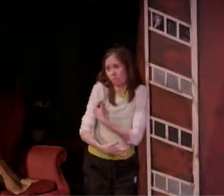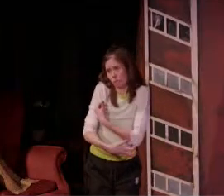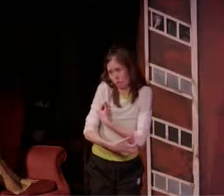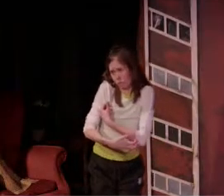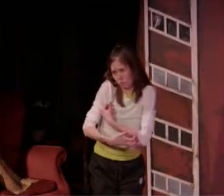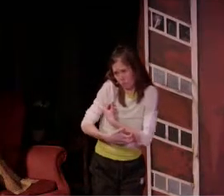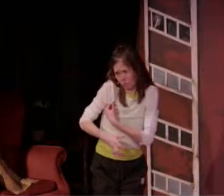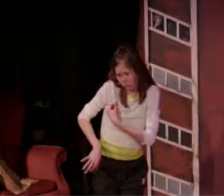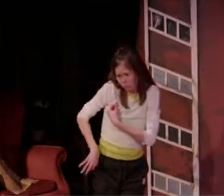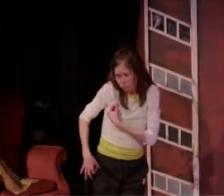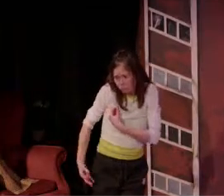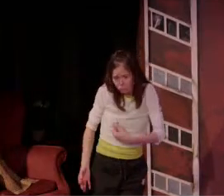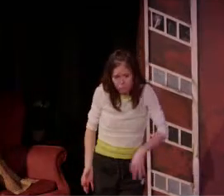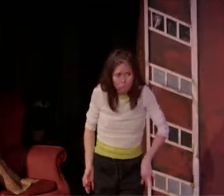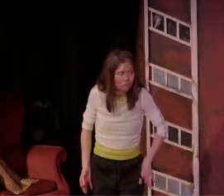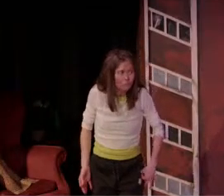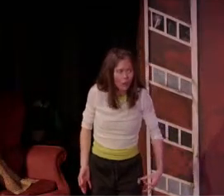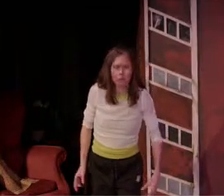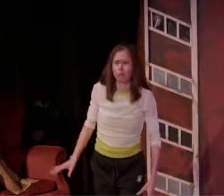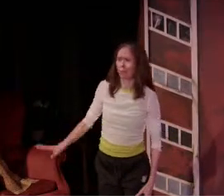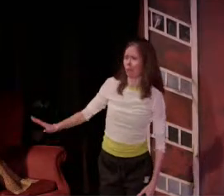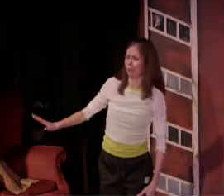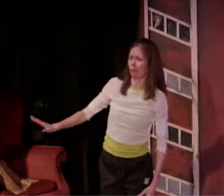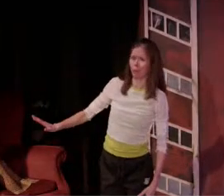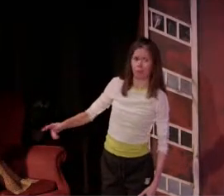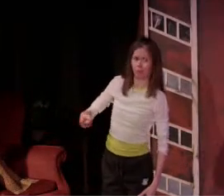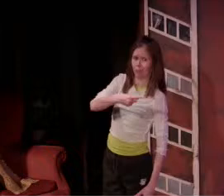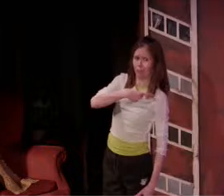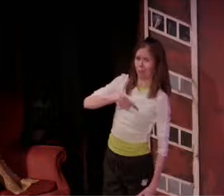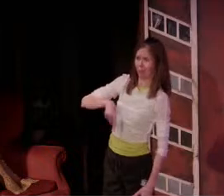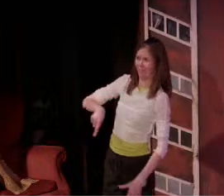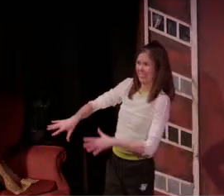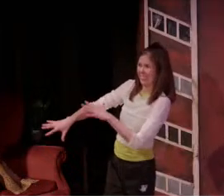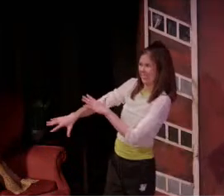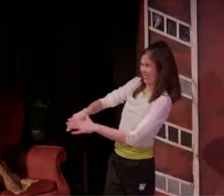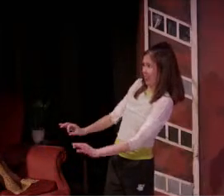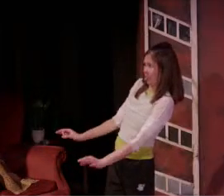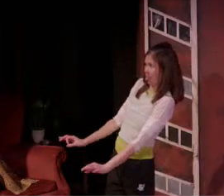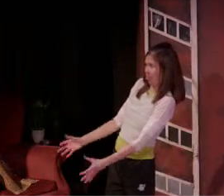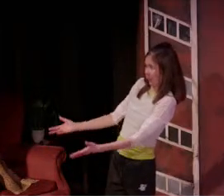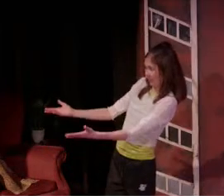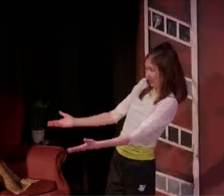sir. Well, calm yourself. We don't intend to steal that from you.